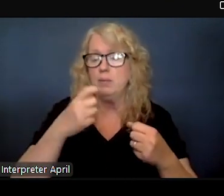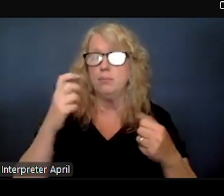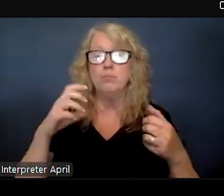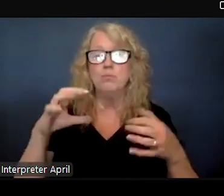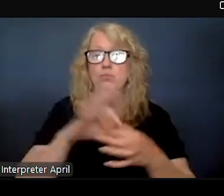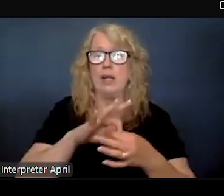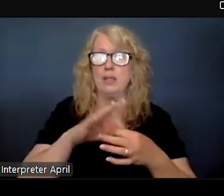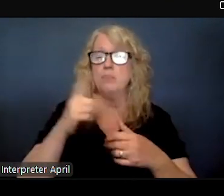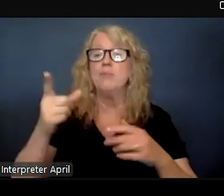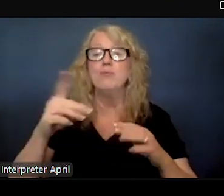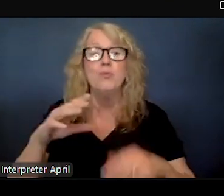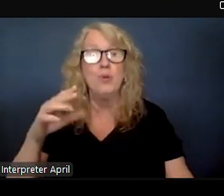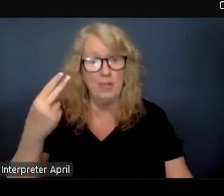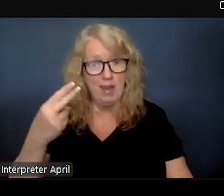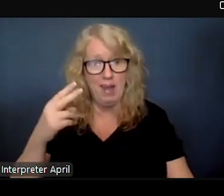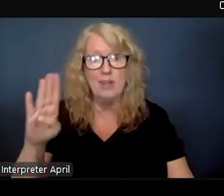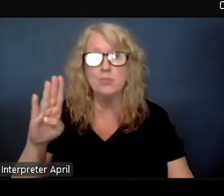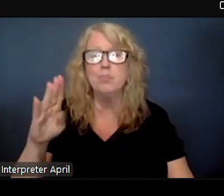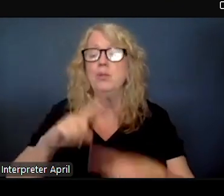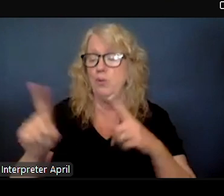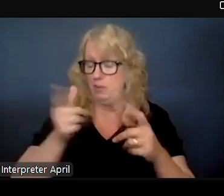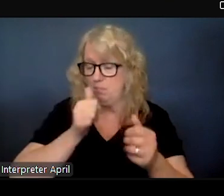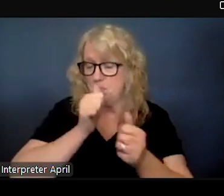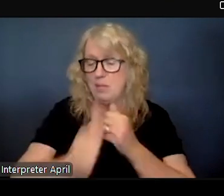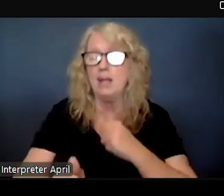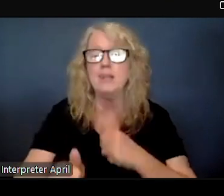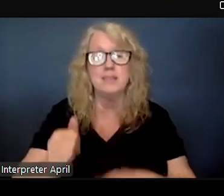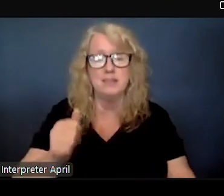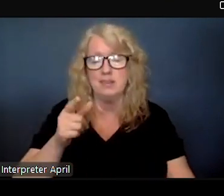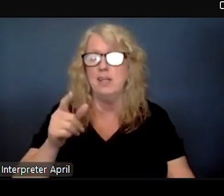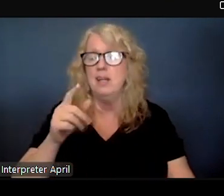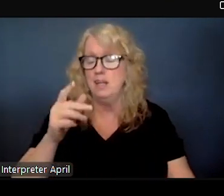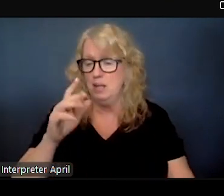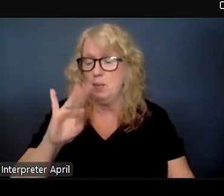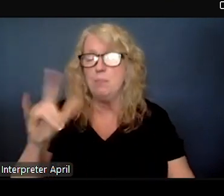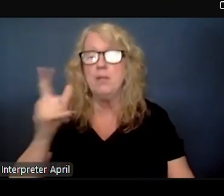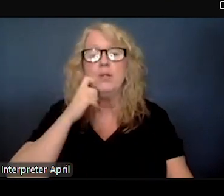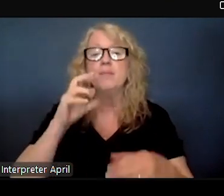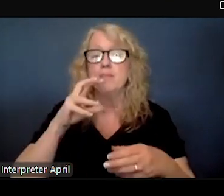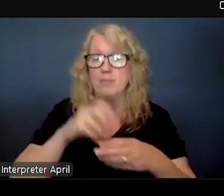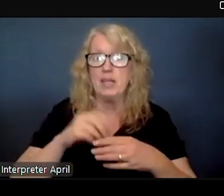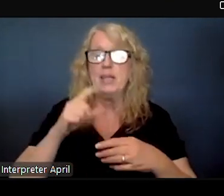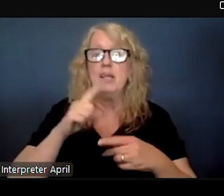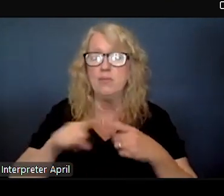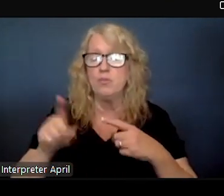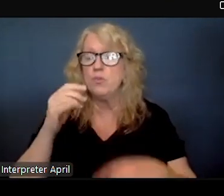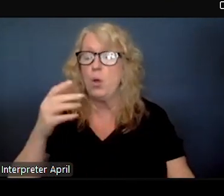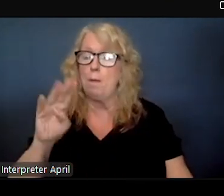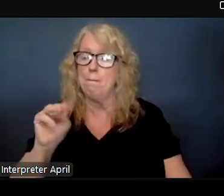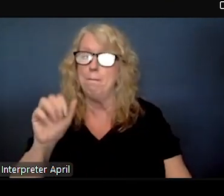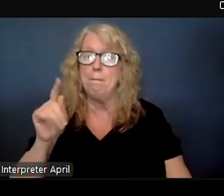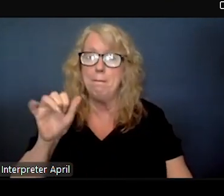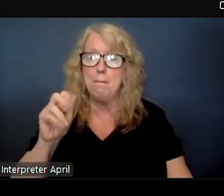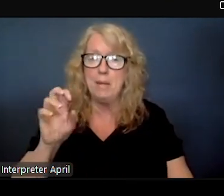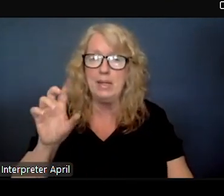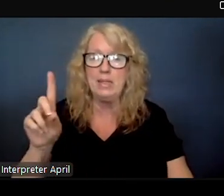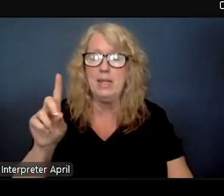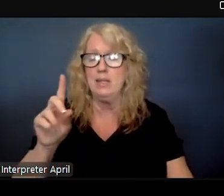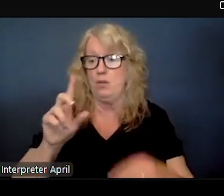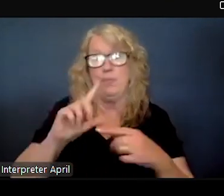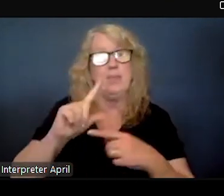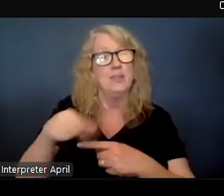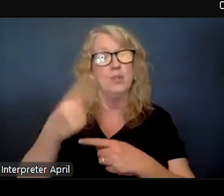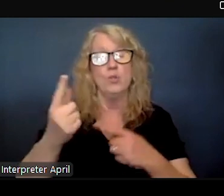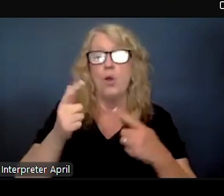the House of Representatives has passed its reconciliation bill, and it did include cuts to Medicaid, which, just to note, is the